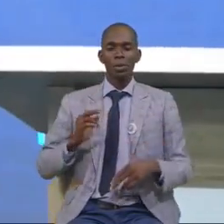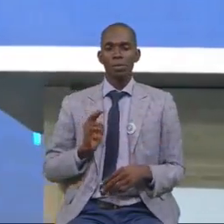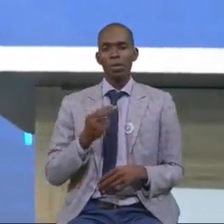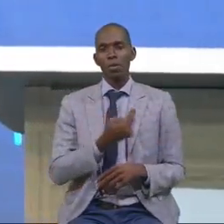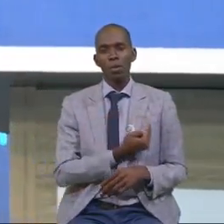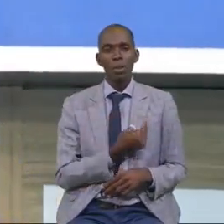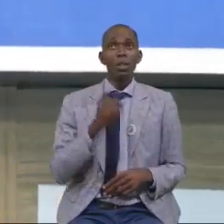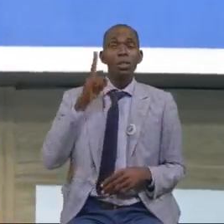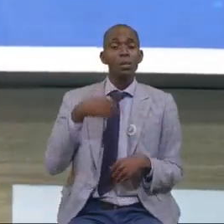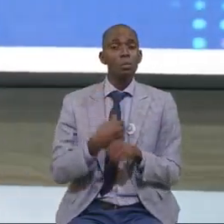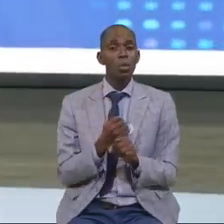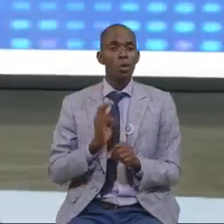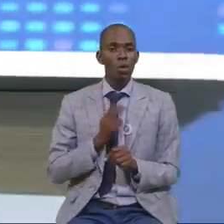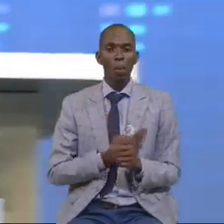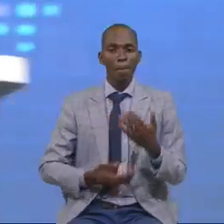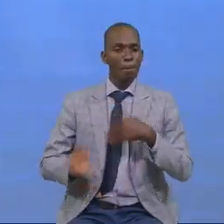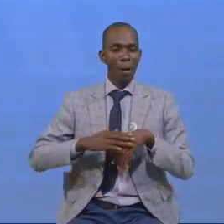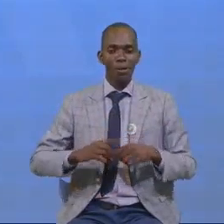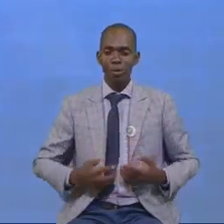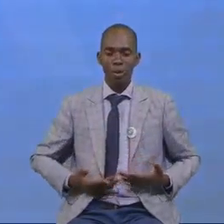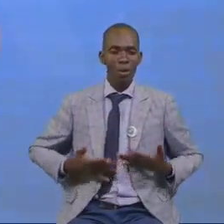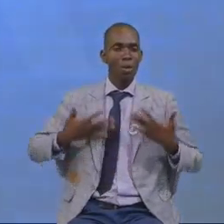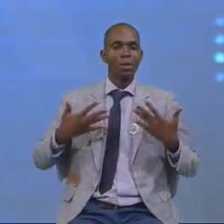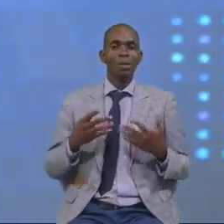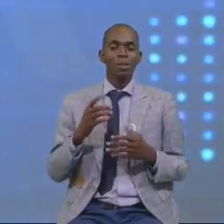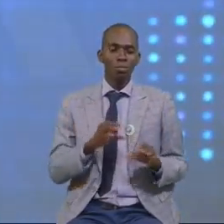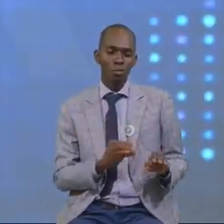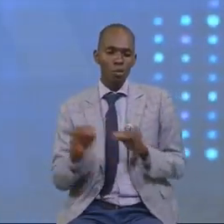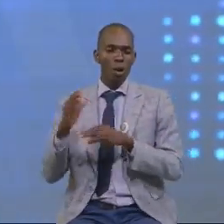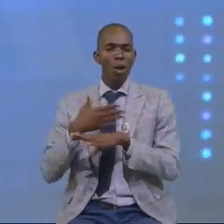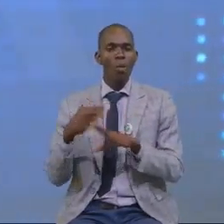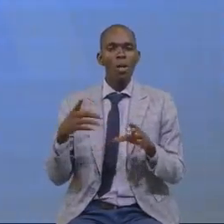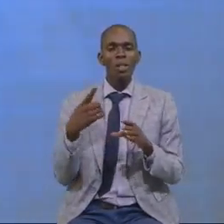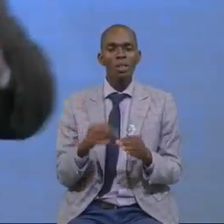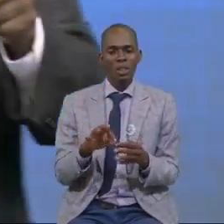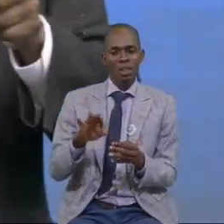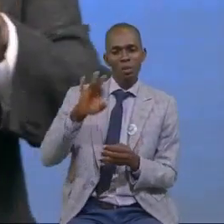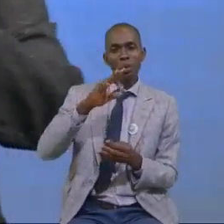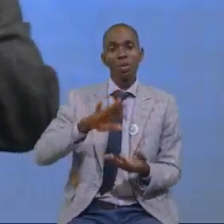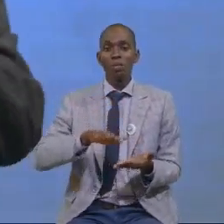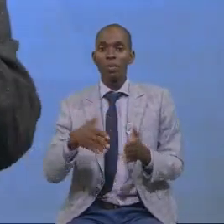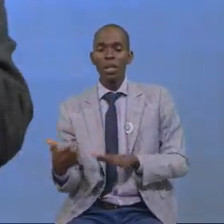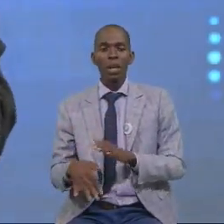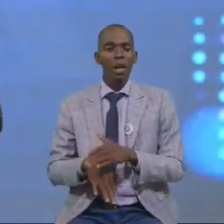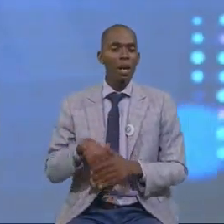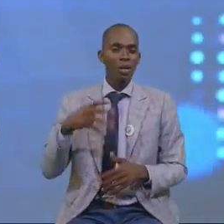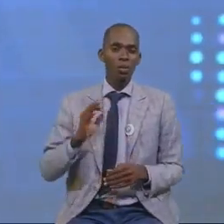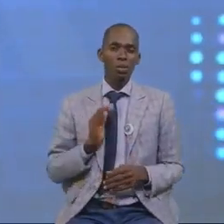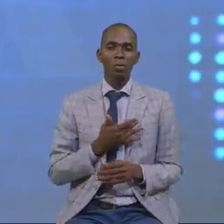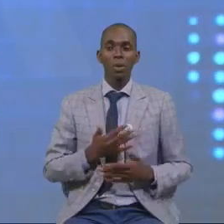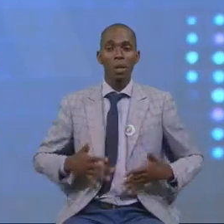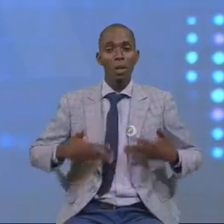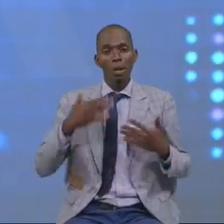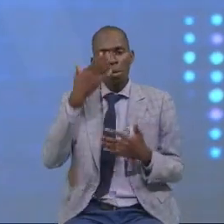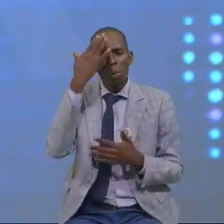makes us come alive. He drives away the spirit of death out of our lives,